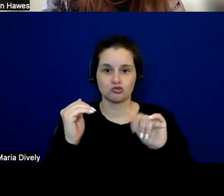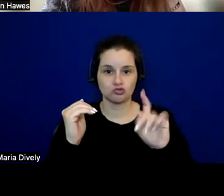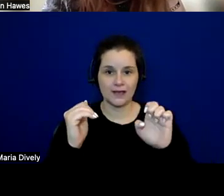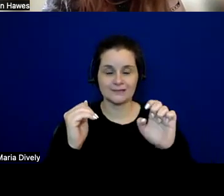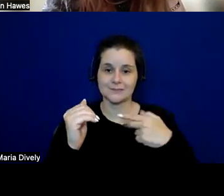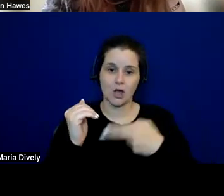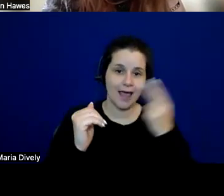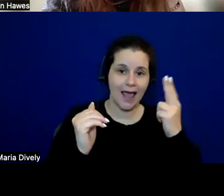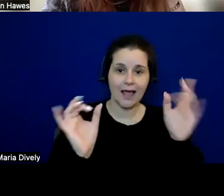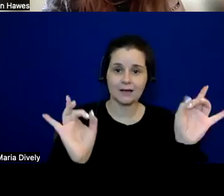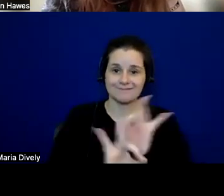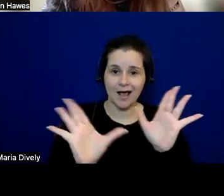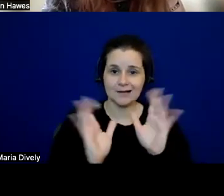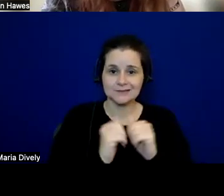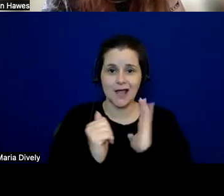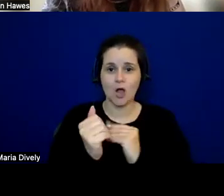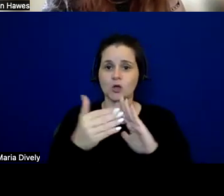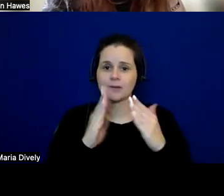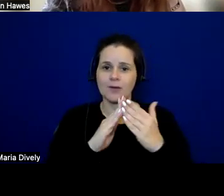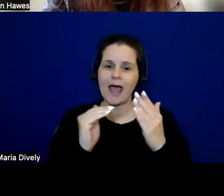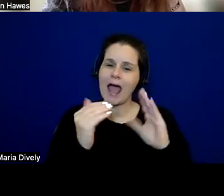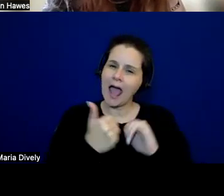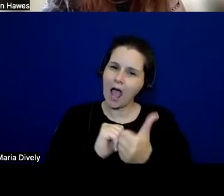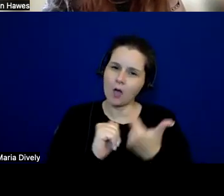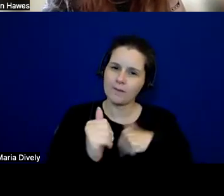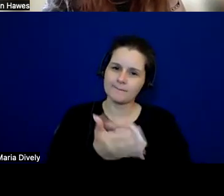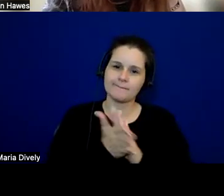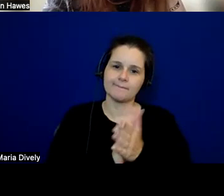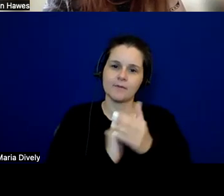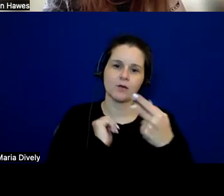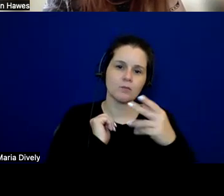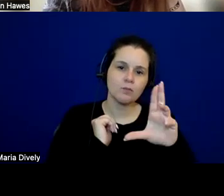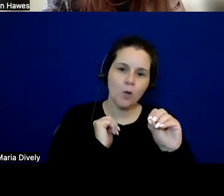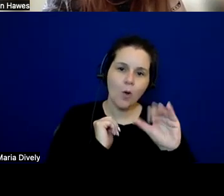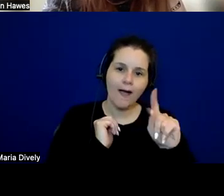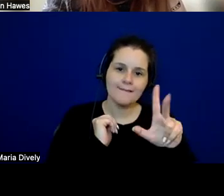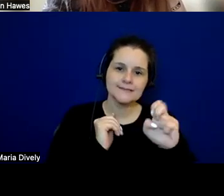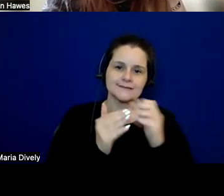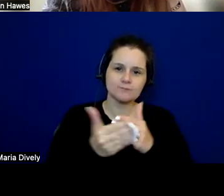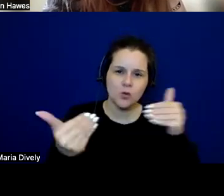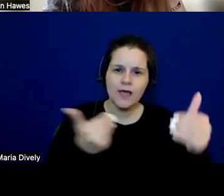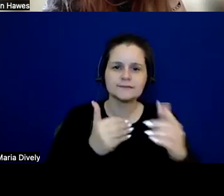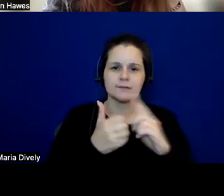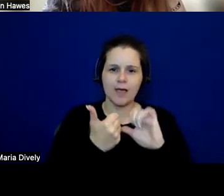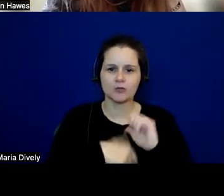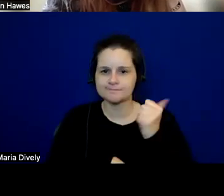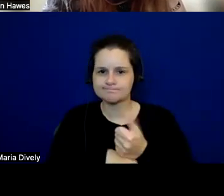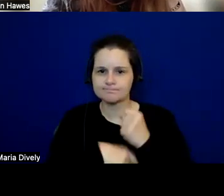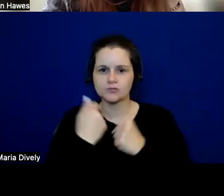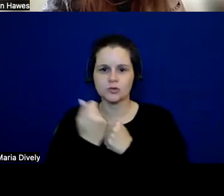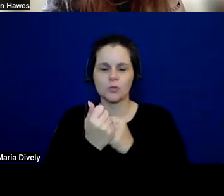in our communities. How can we be proactive is sort of the thought. And how do we create support systems